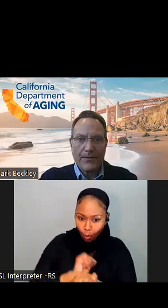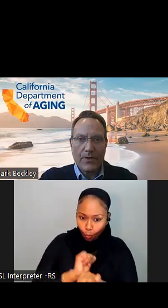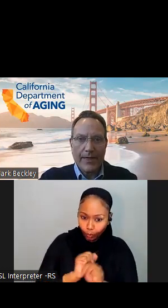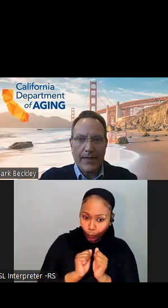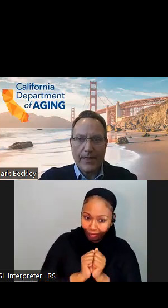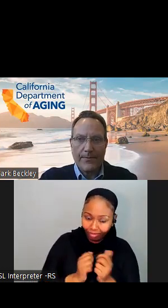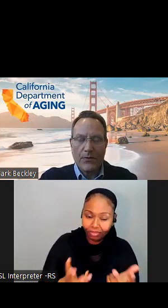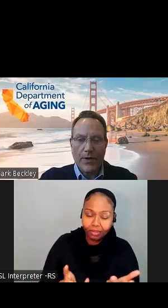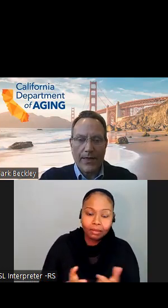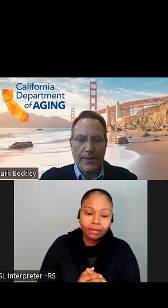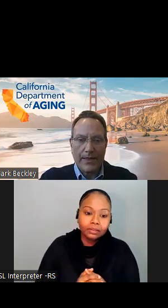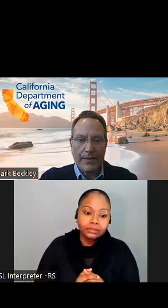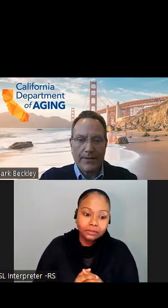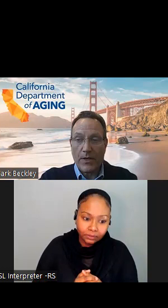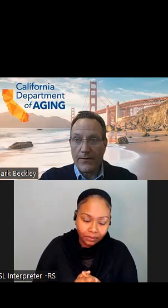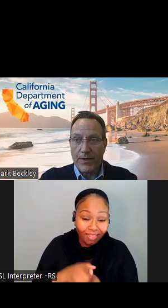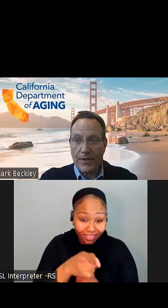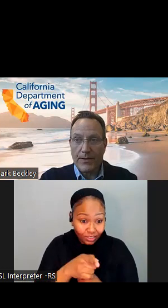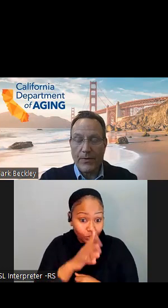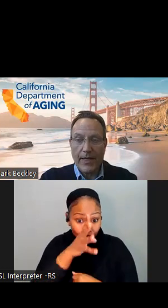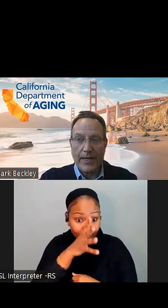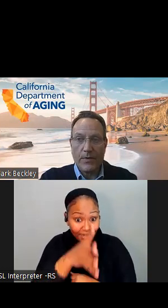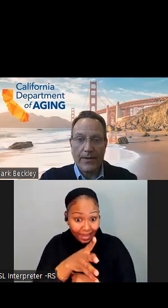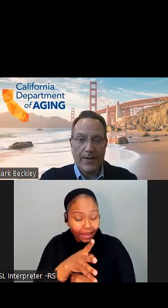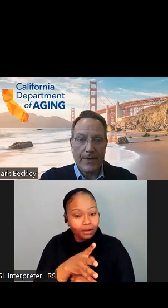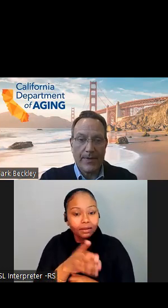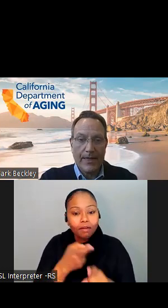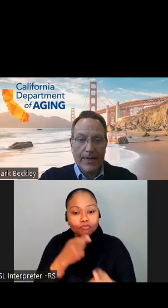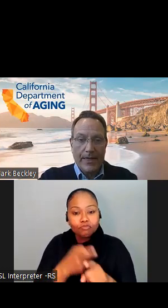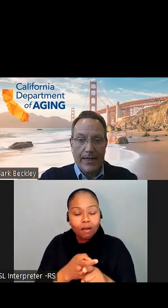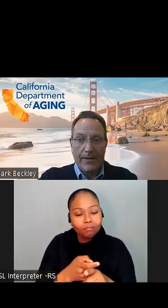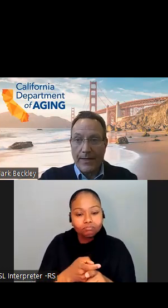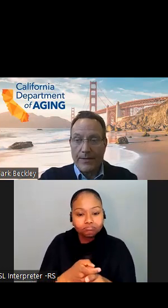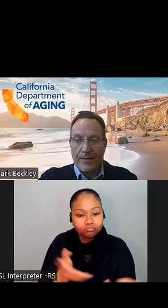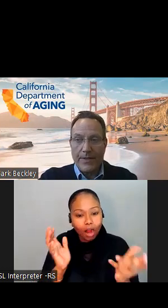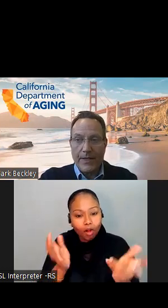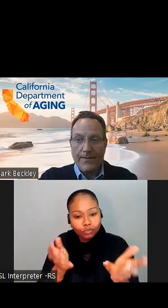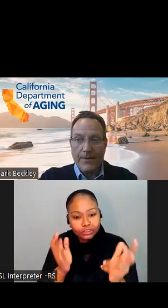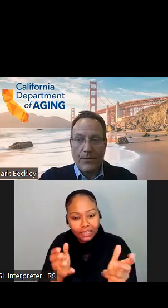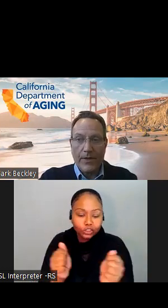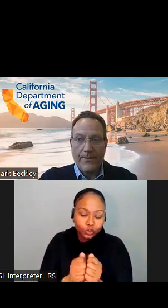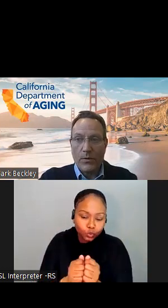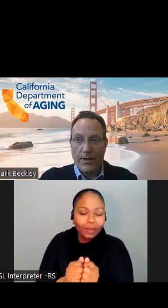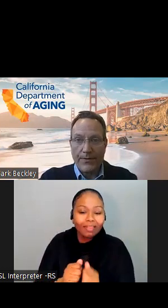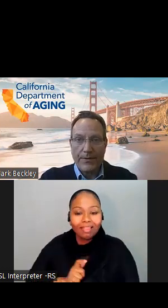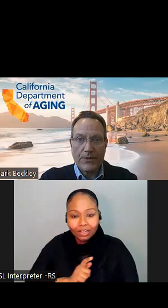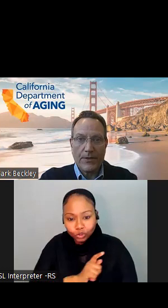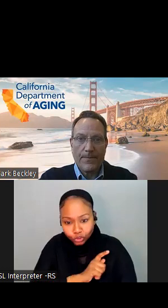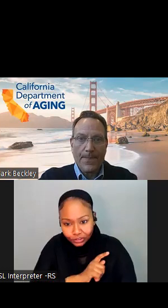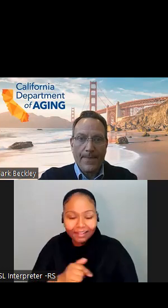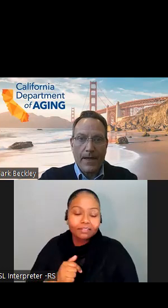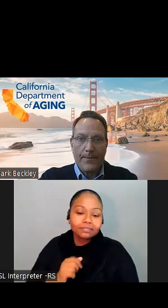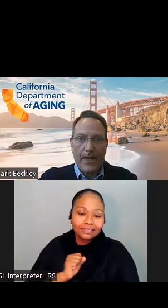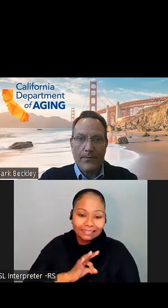this was really created in some conversations we had with legislative staff who have worked on this